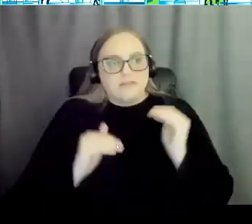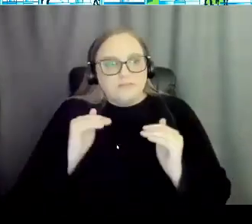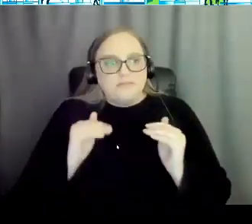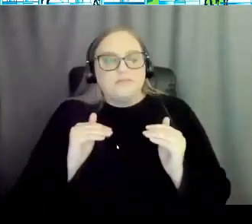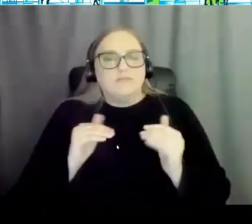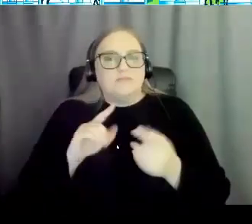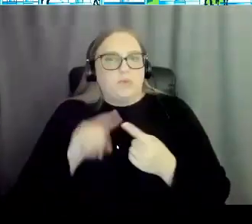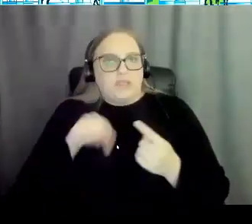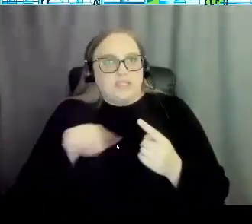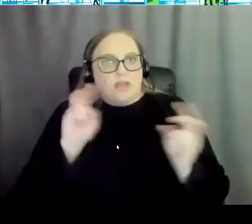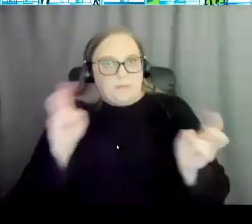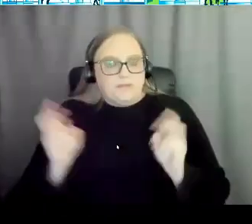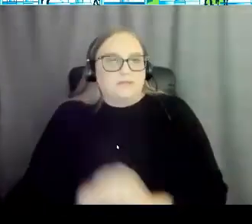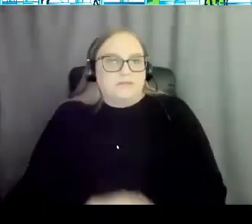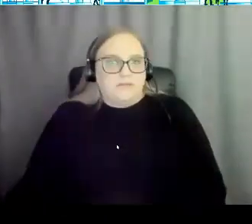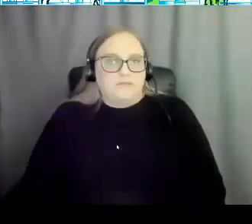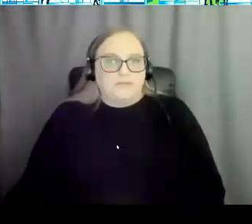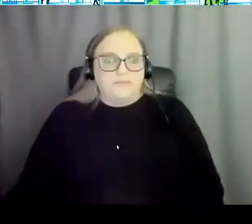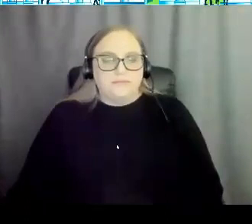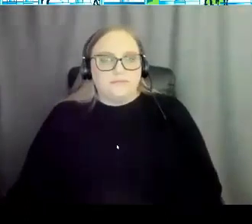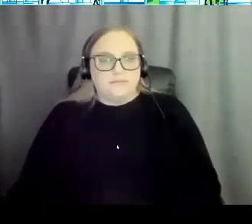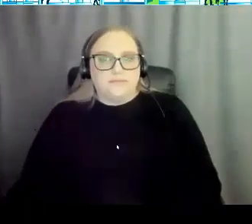topics. Thanks.